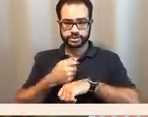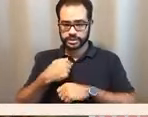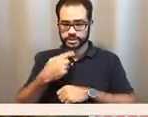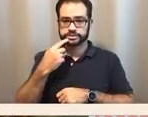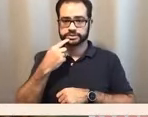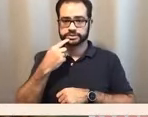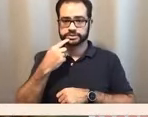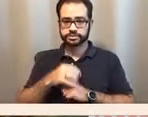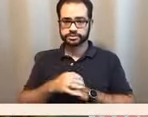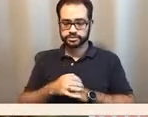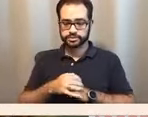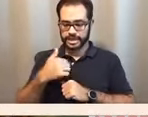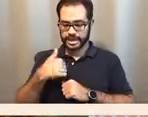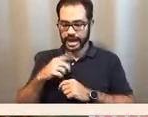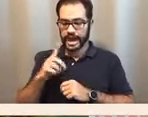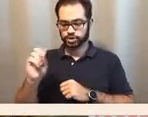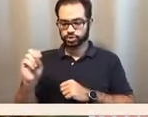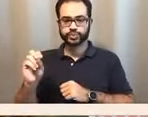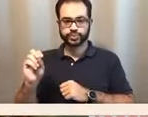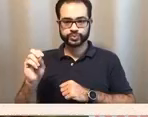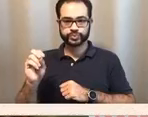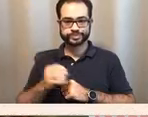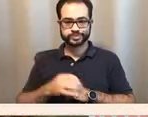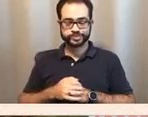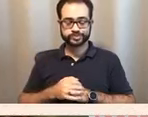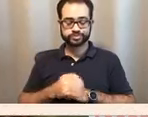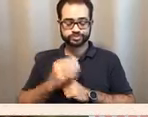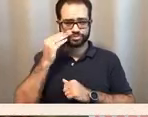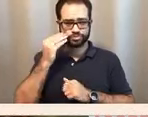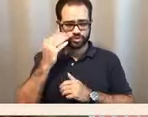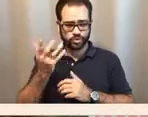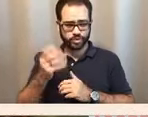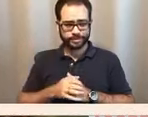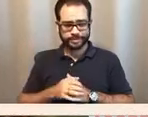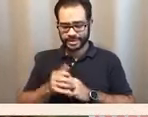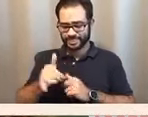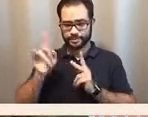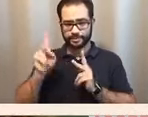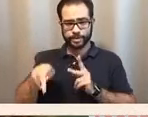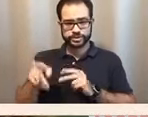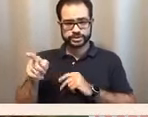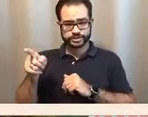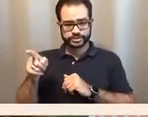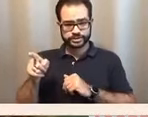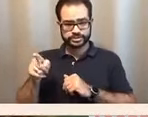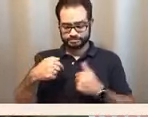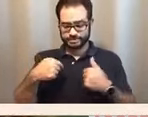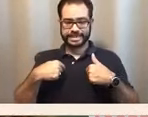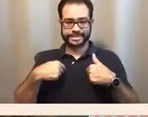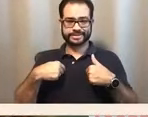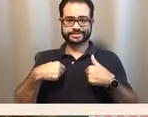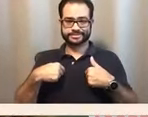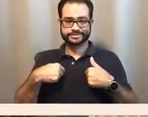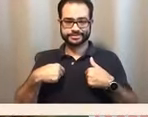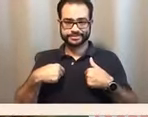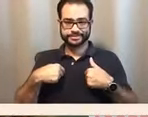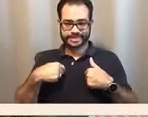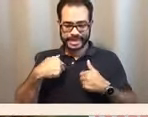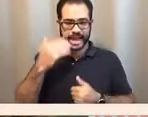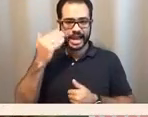I do. And you know what? That person was me. I know how it